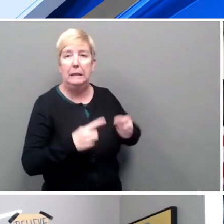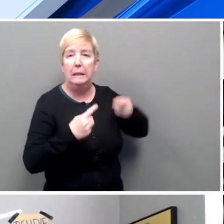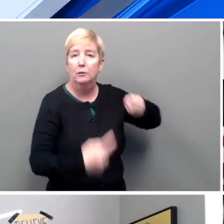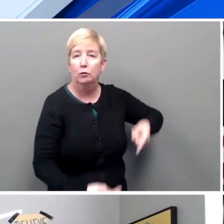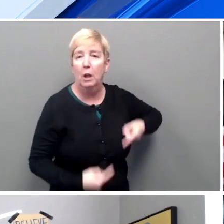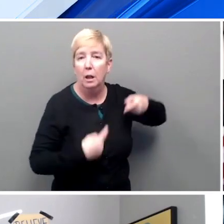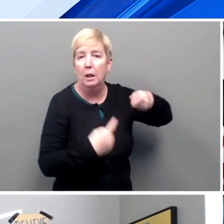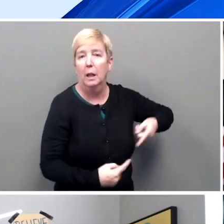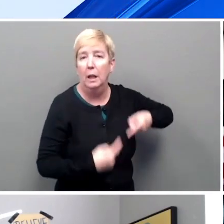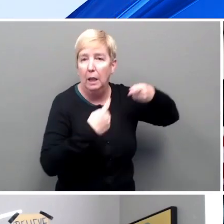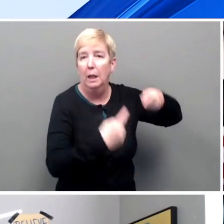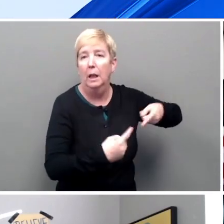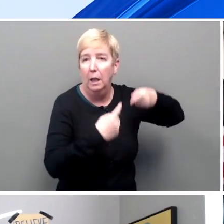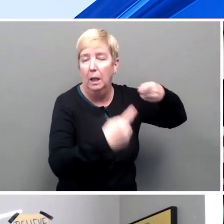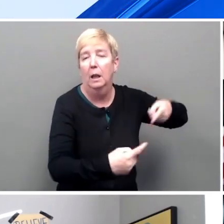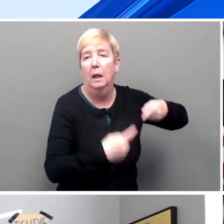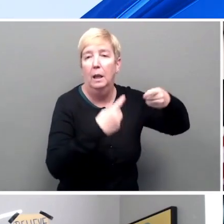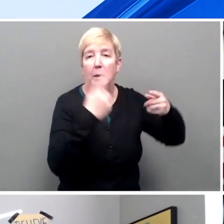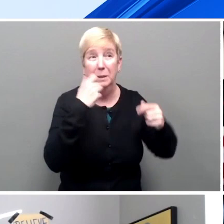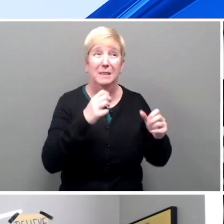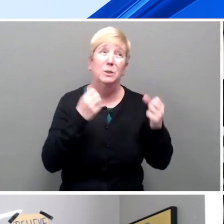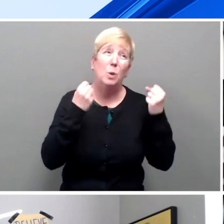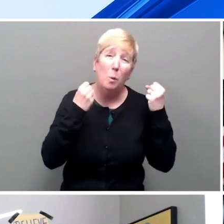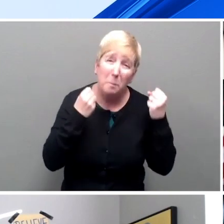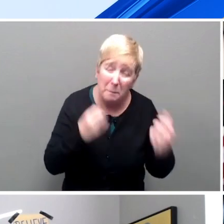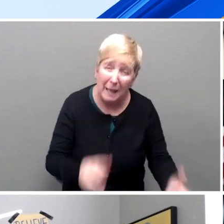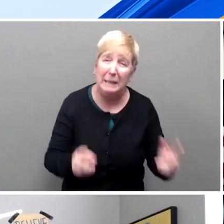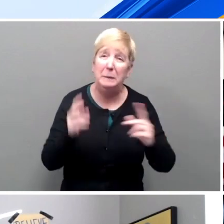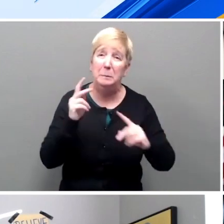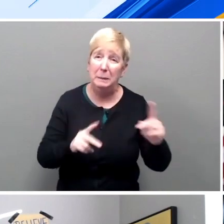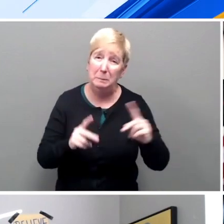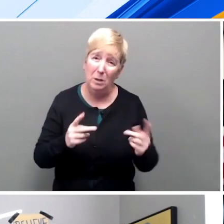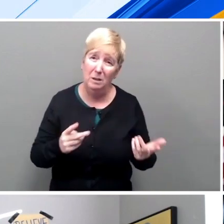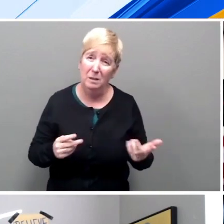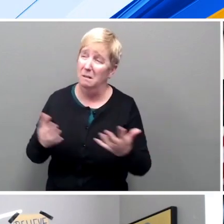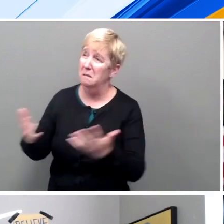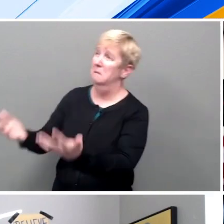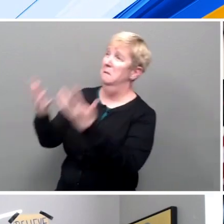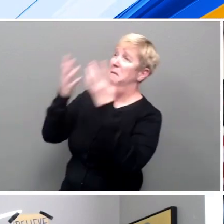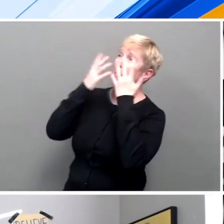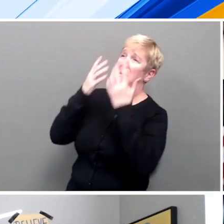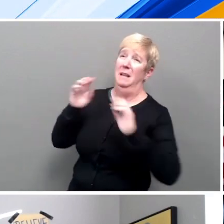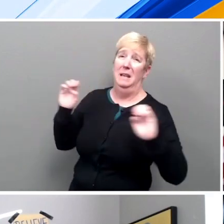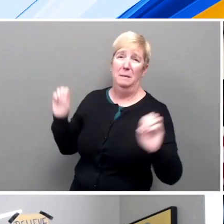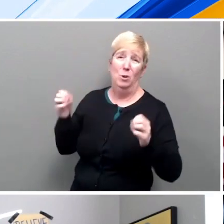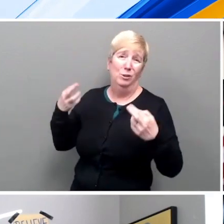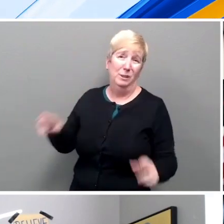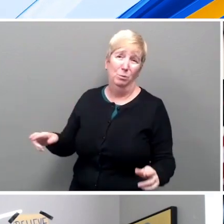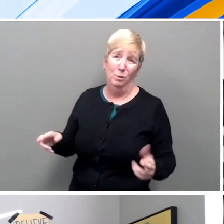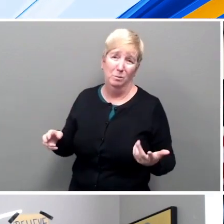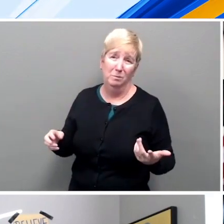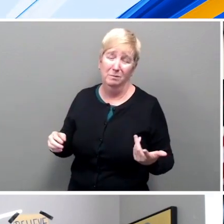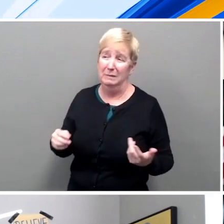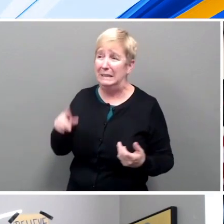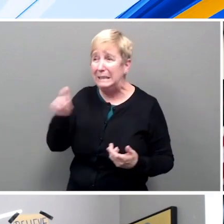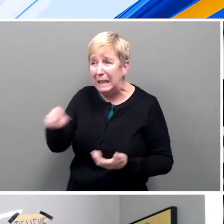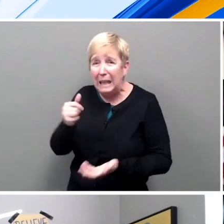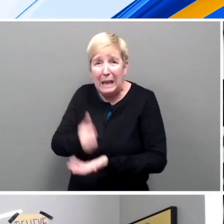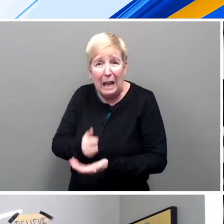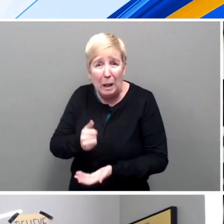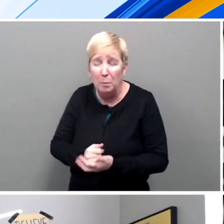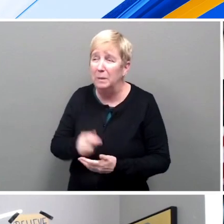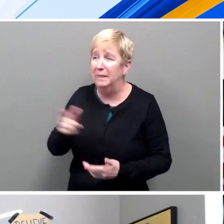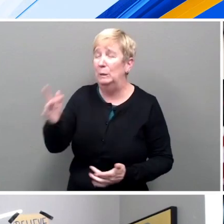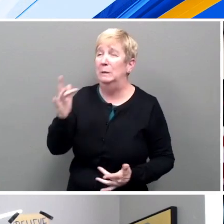the volume of people who have to present to the emergency room for care because they're so very